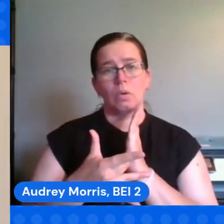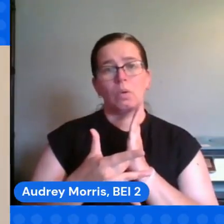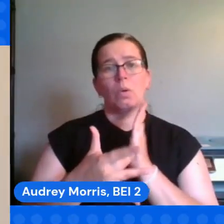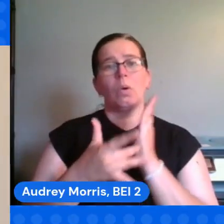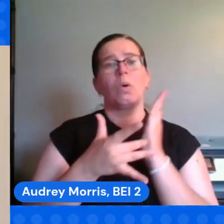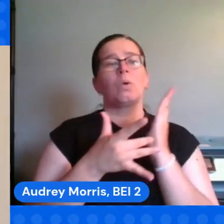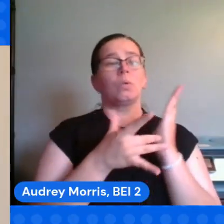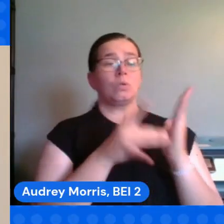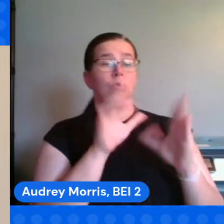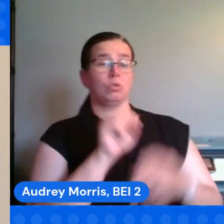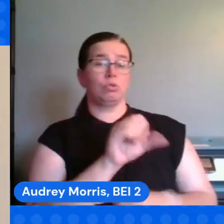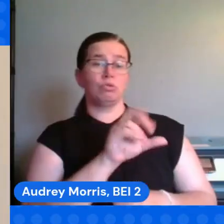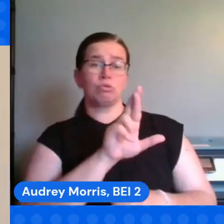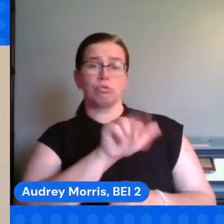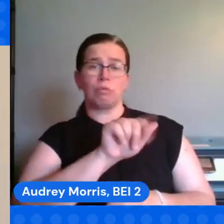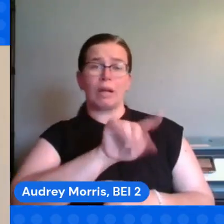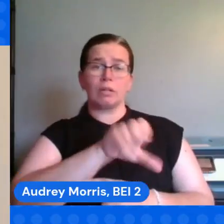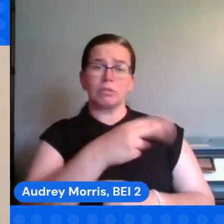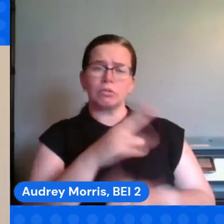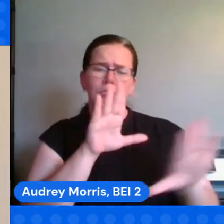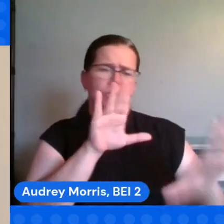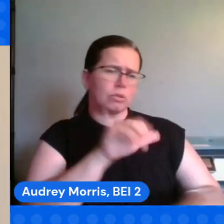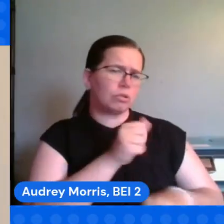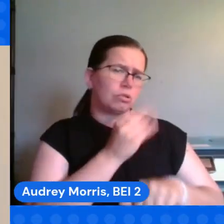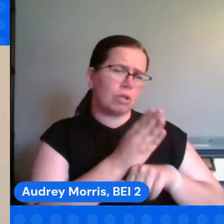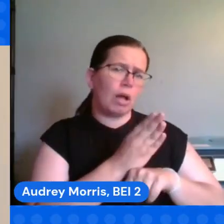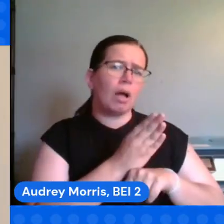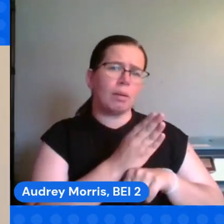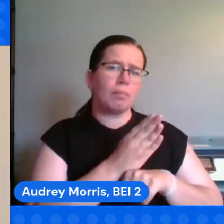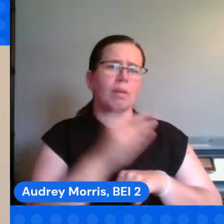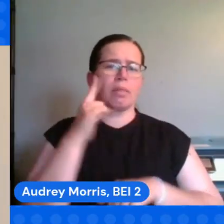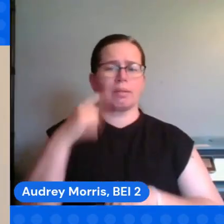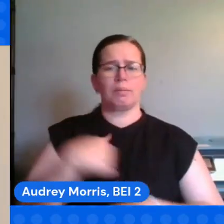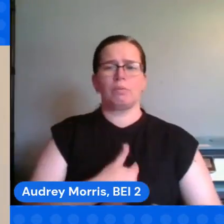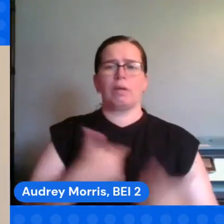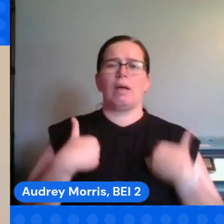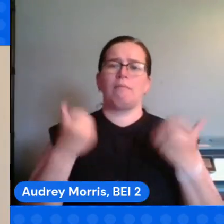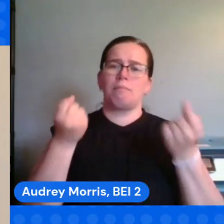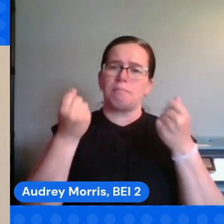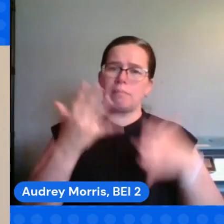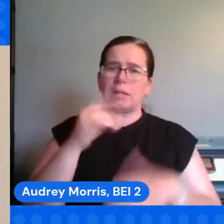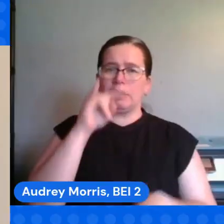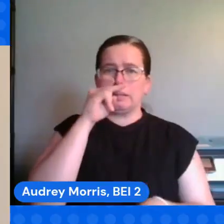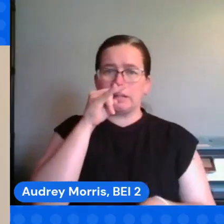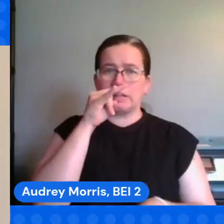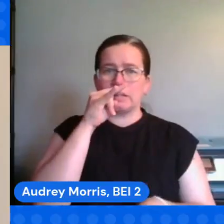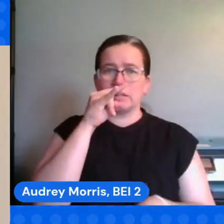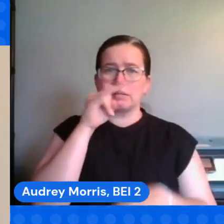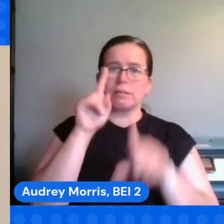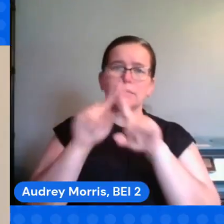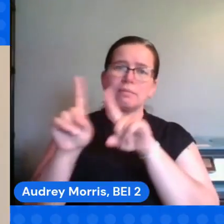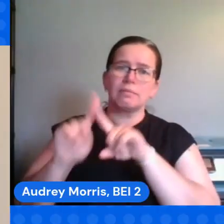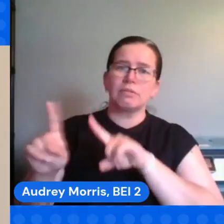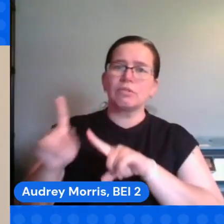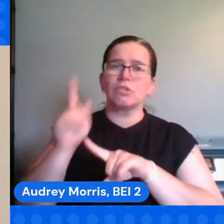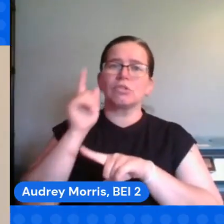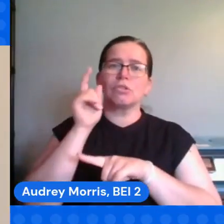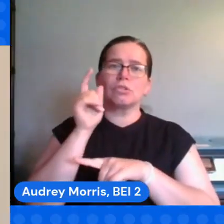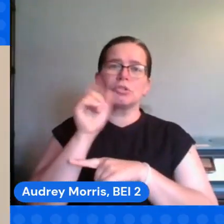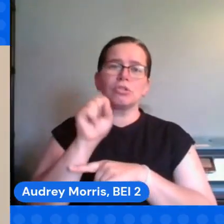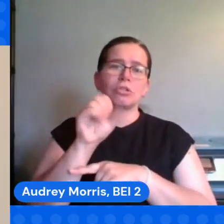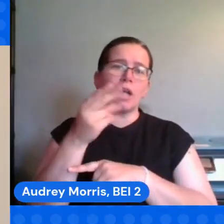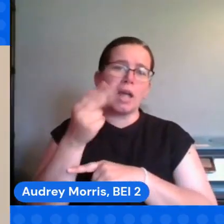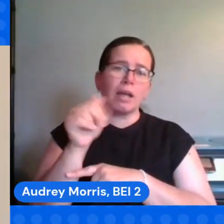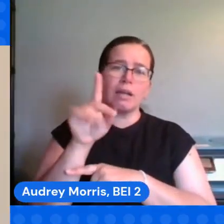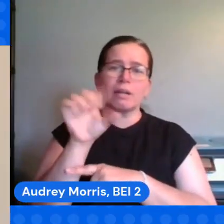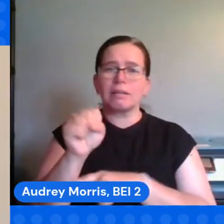an excellent job of it, I mean, we just have all sorts of kids of all shades and variations